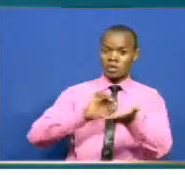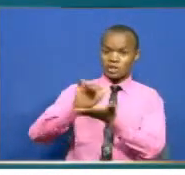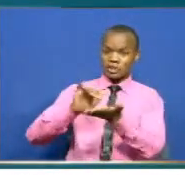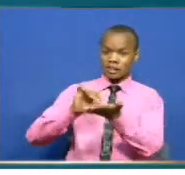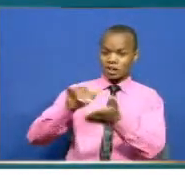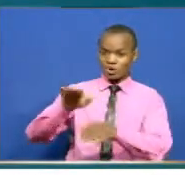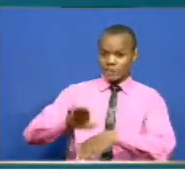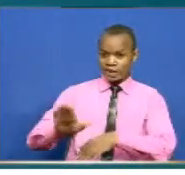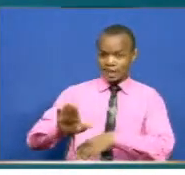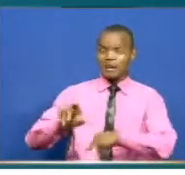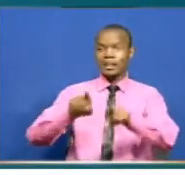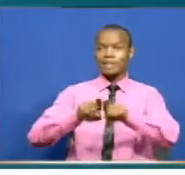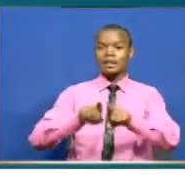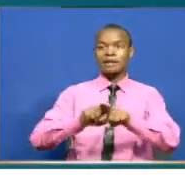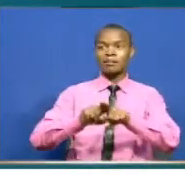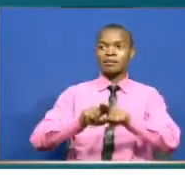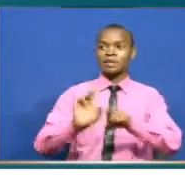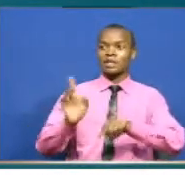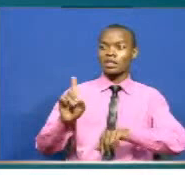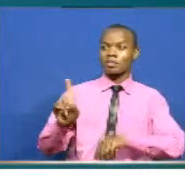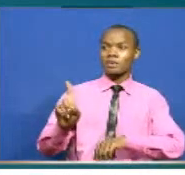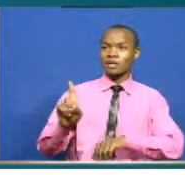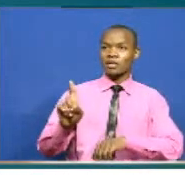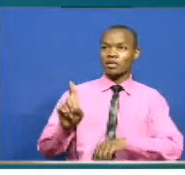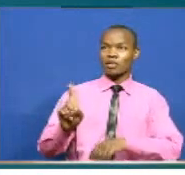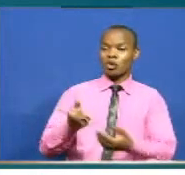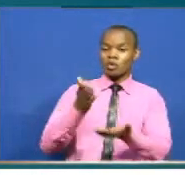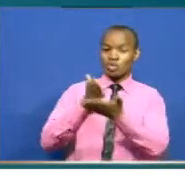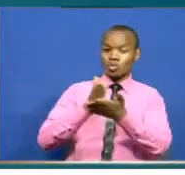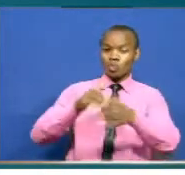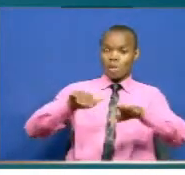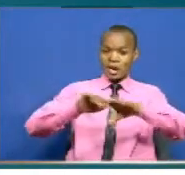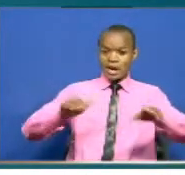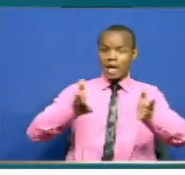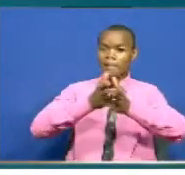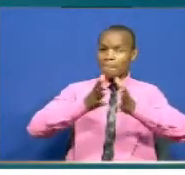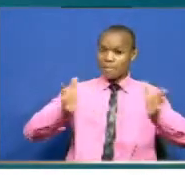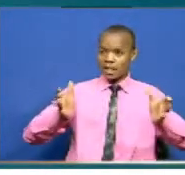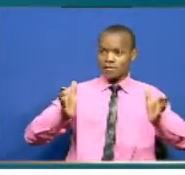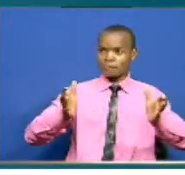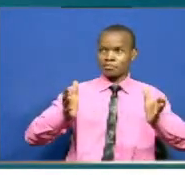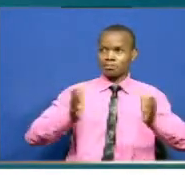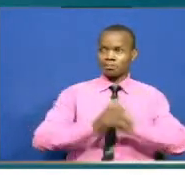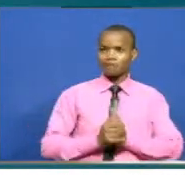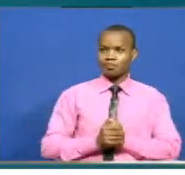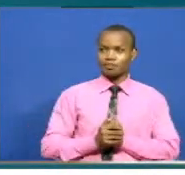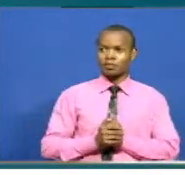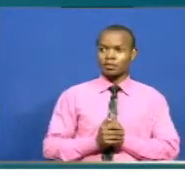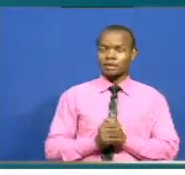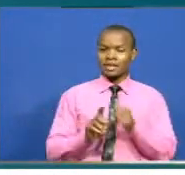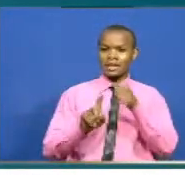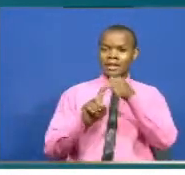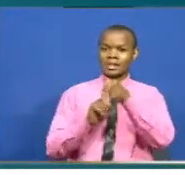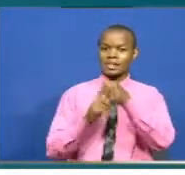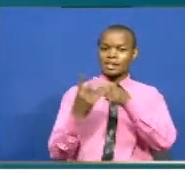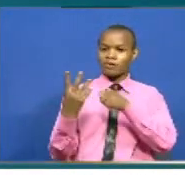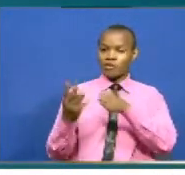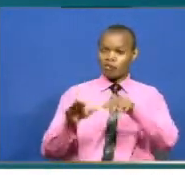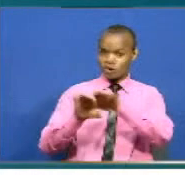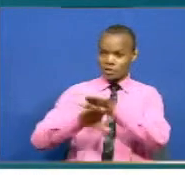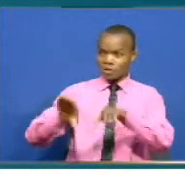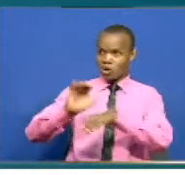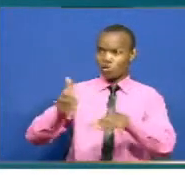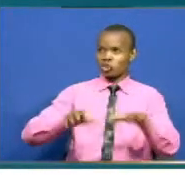Province, and Western Provinces combined. That is a large mass. So it is about 64 constituencies